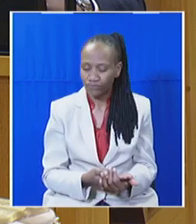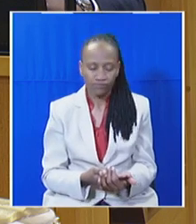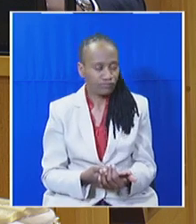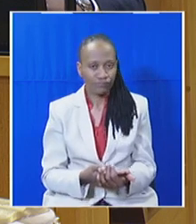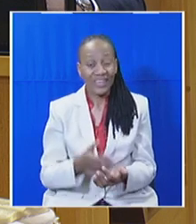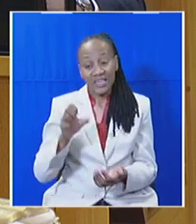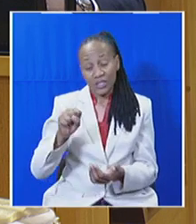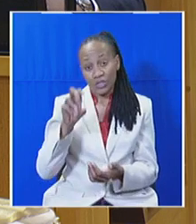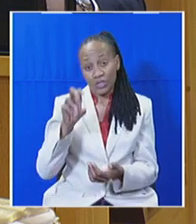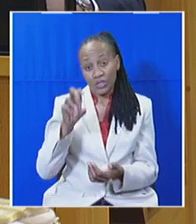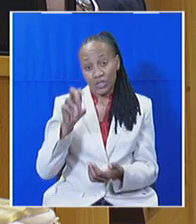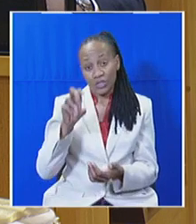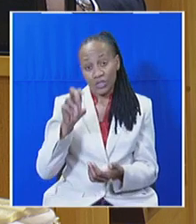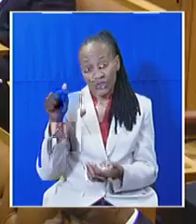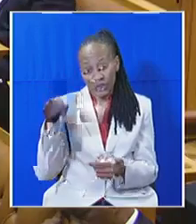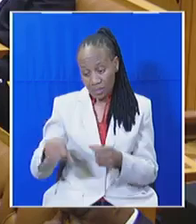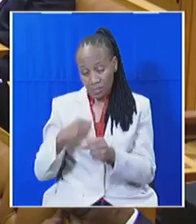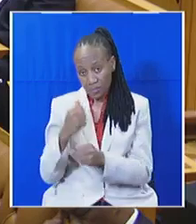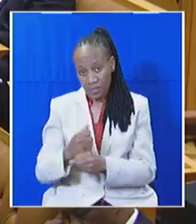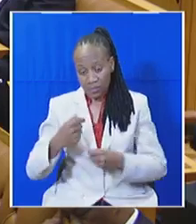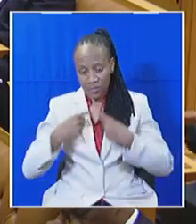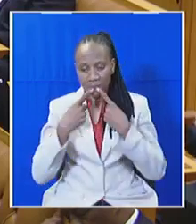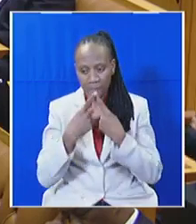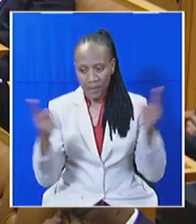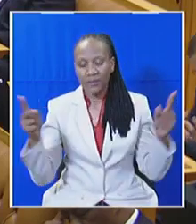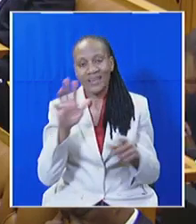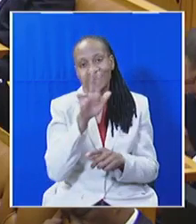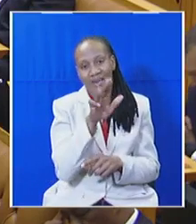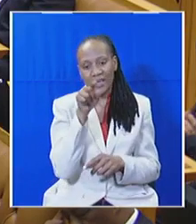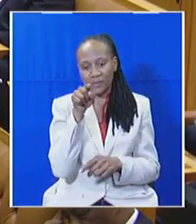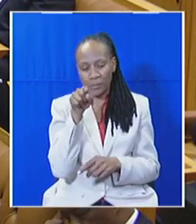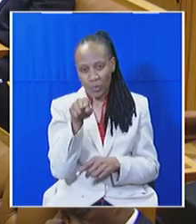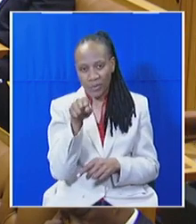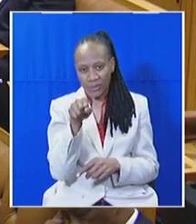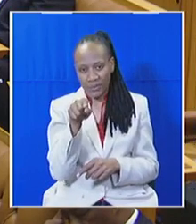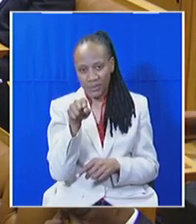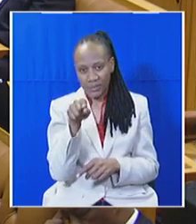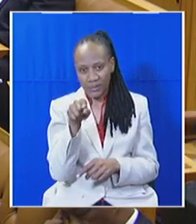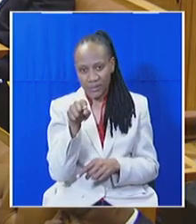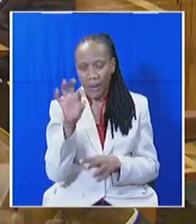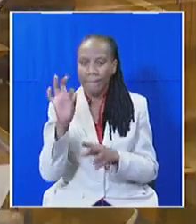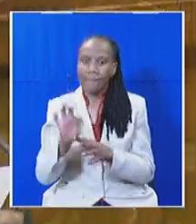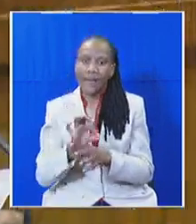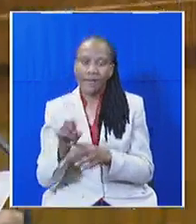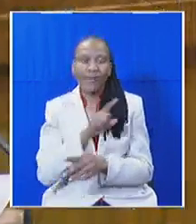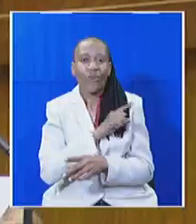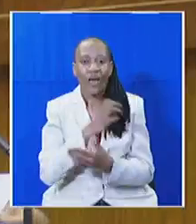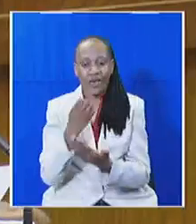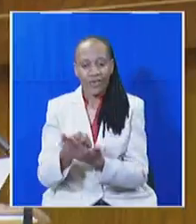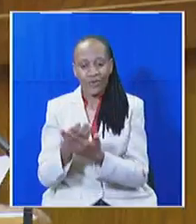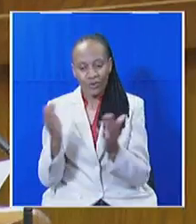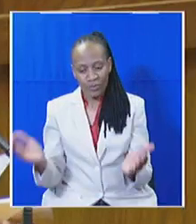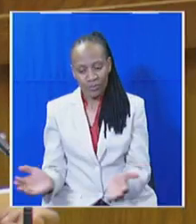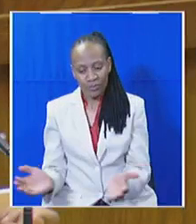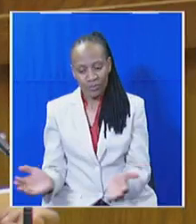address, I announced a 9-point plan to push the economy forward, ignite